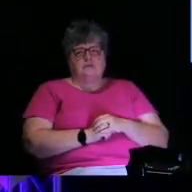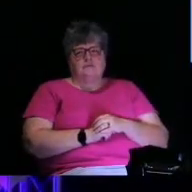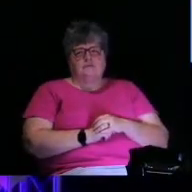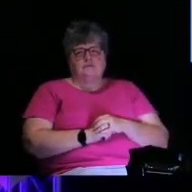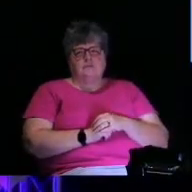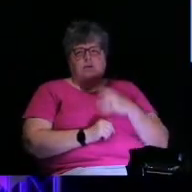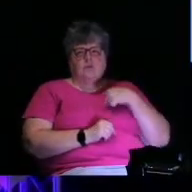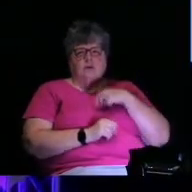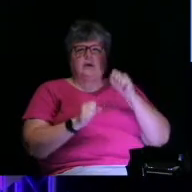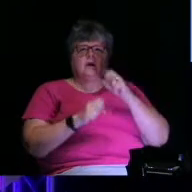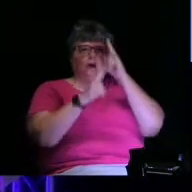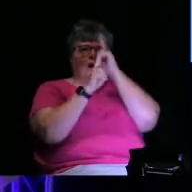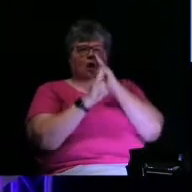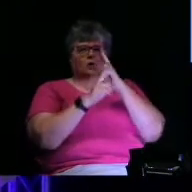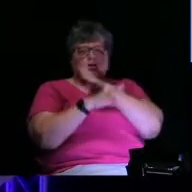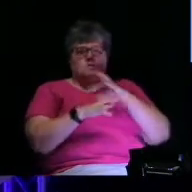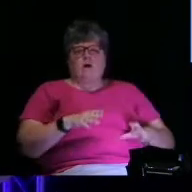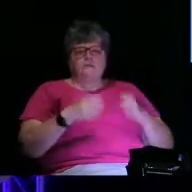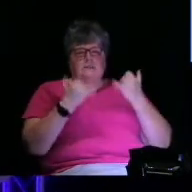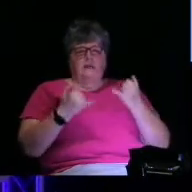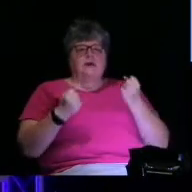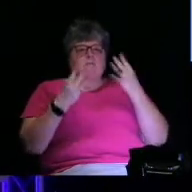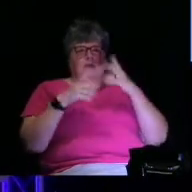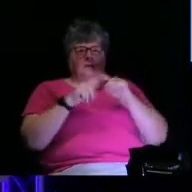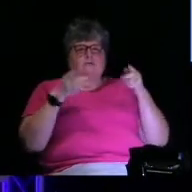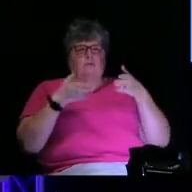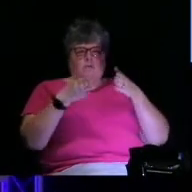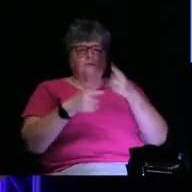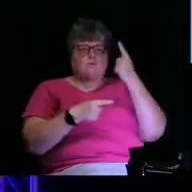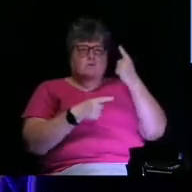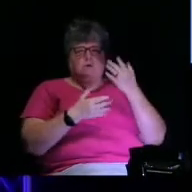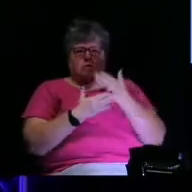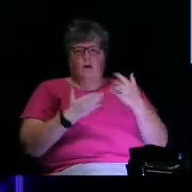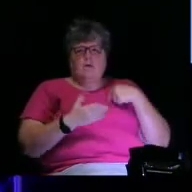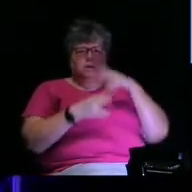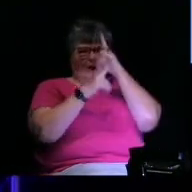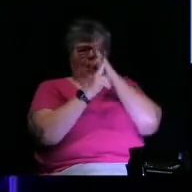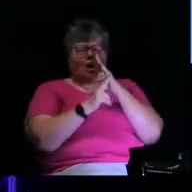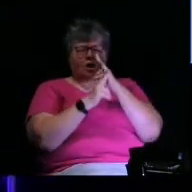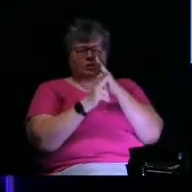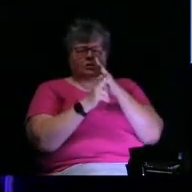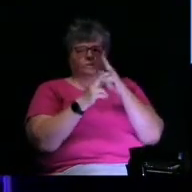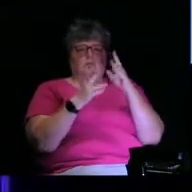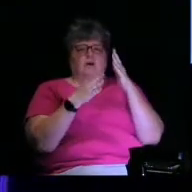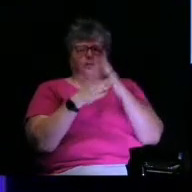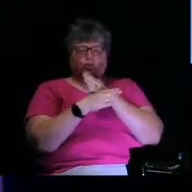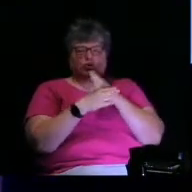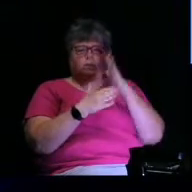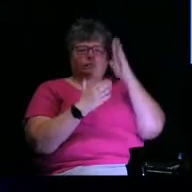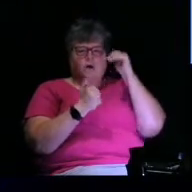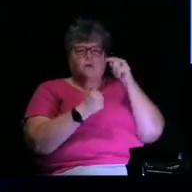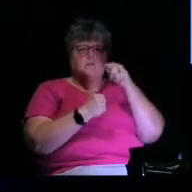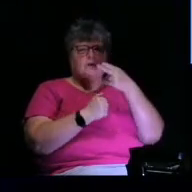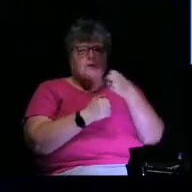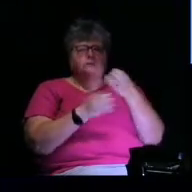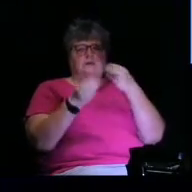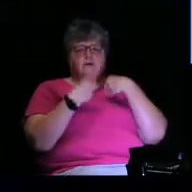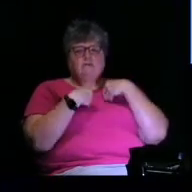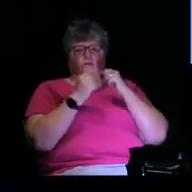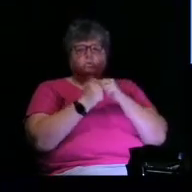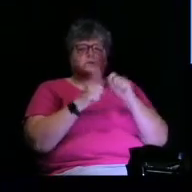Now, we can honor Christ today in a lot of ways. And one of the ways I want to honor Christ is by sharing the hope he has given us with other people.